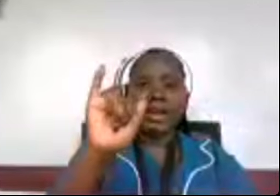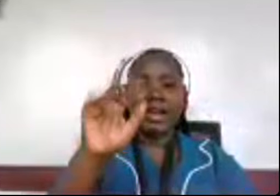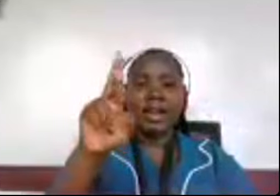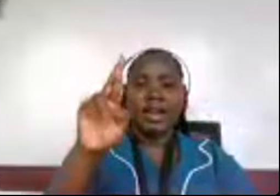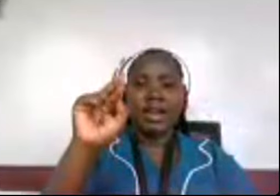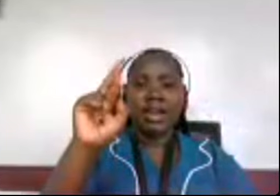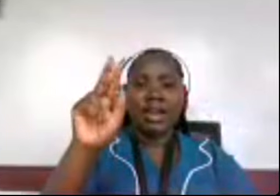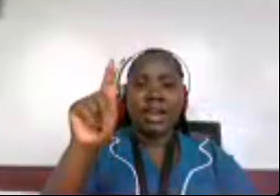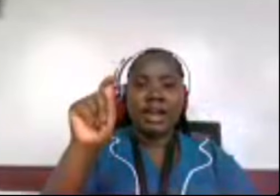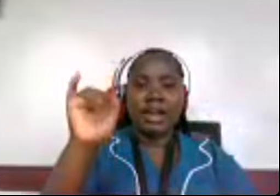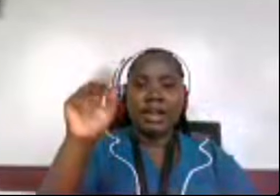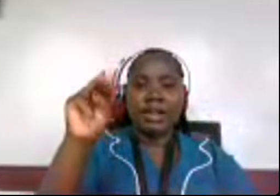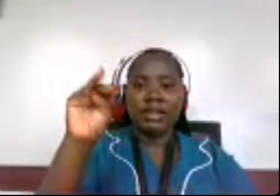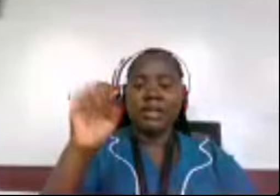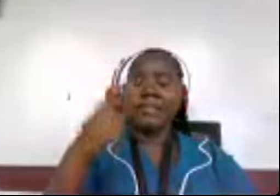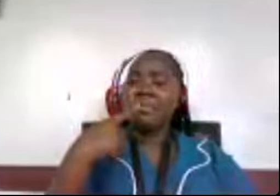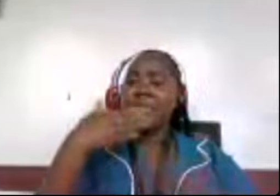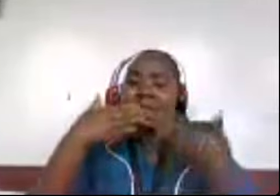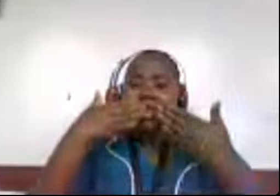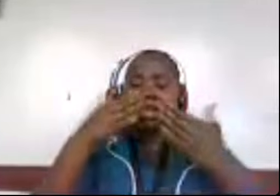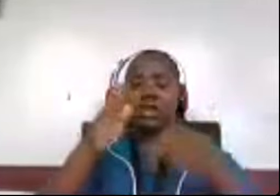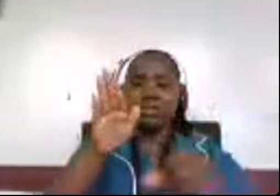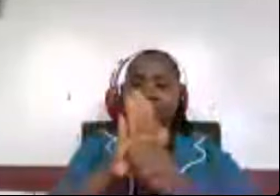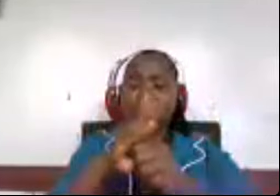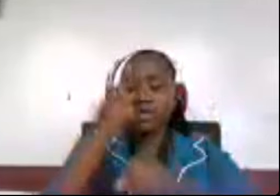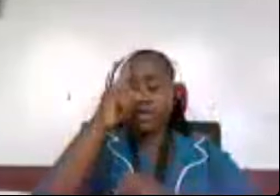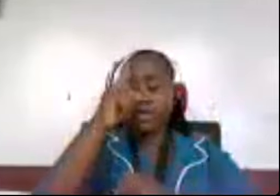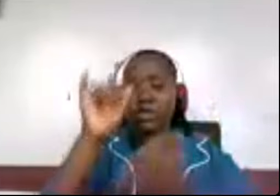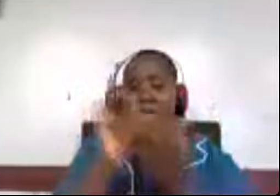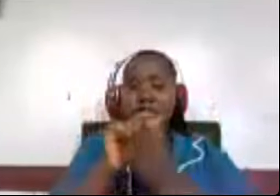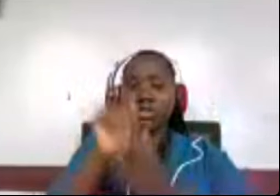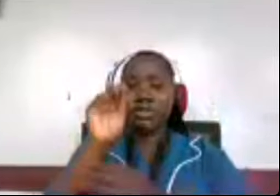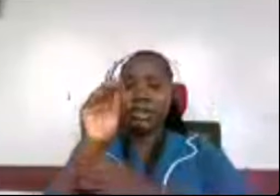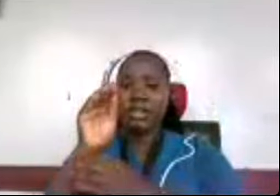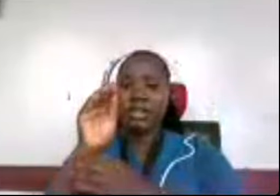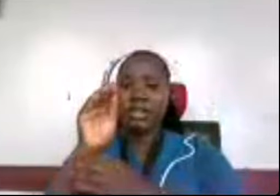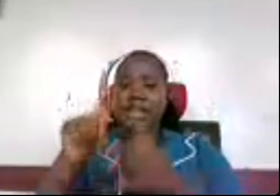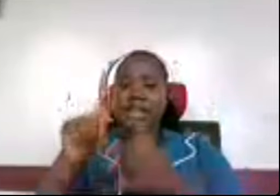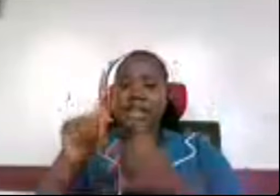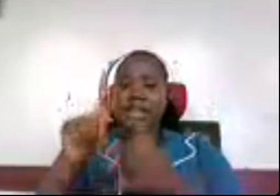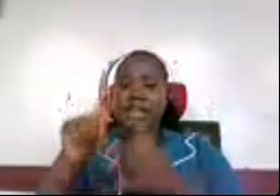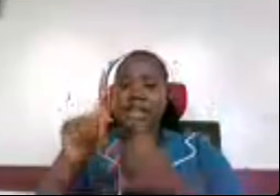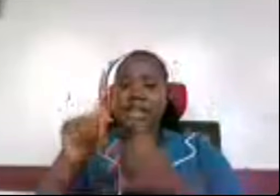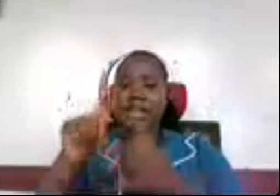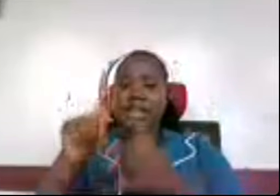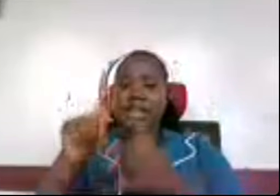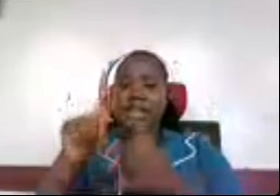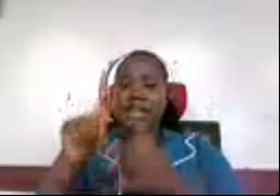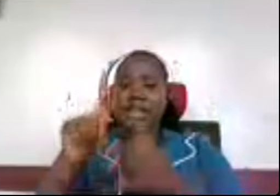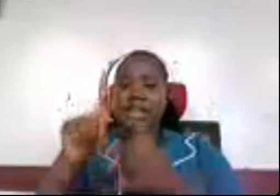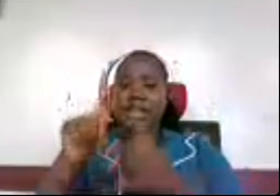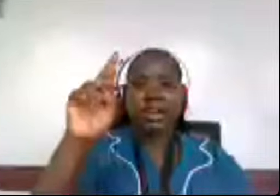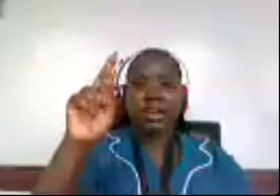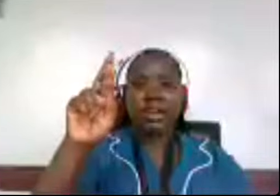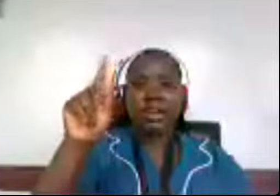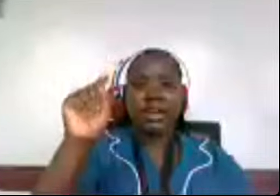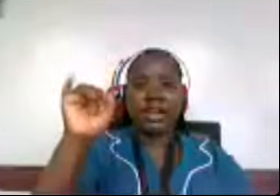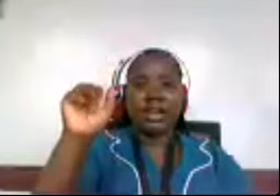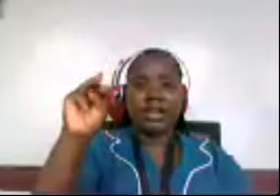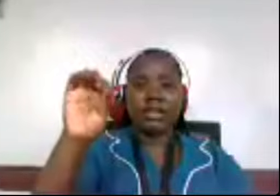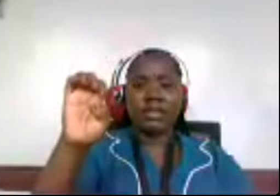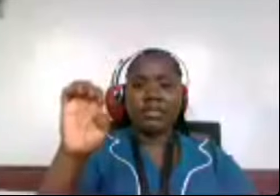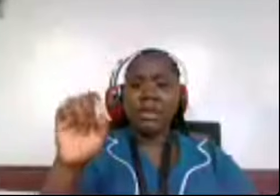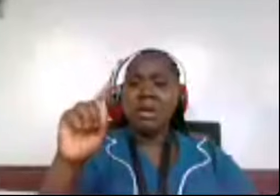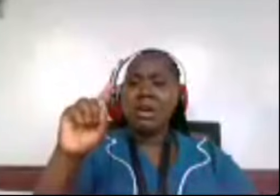also start with the airtime. You only need to they give a breakdown. For example, if you are